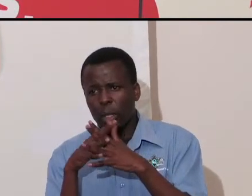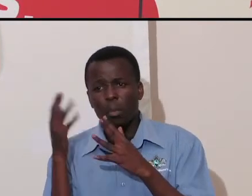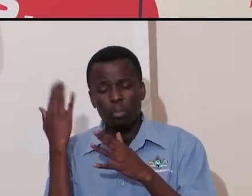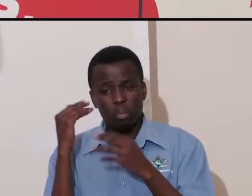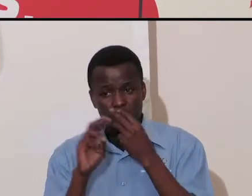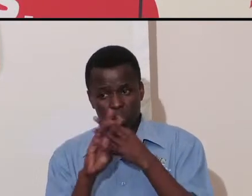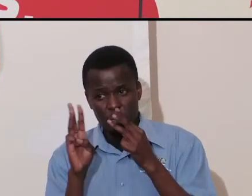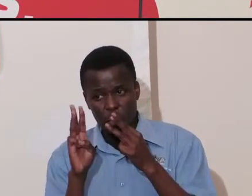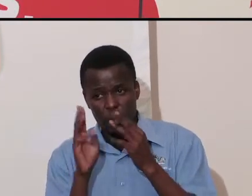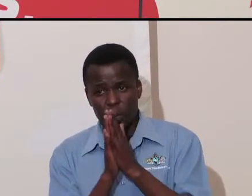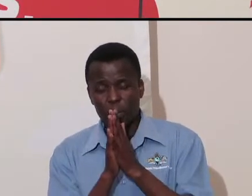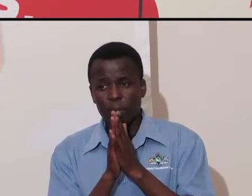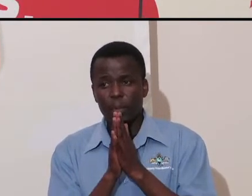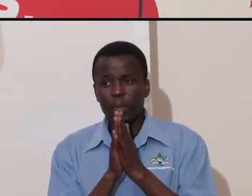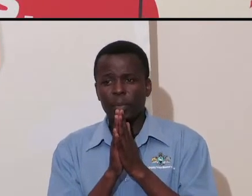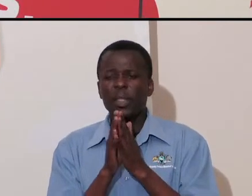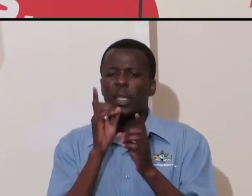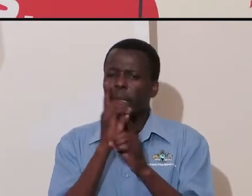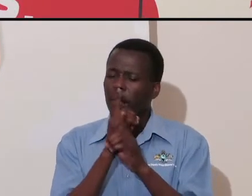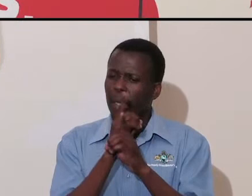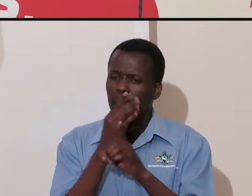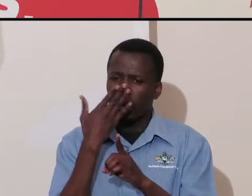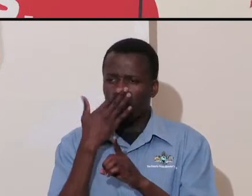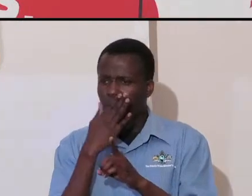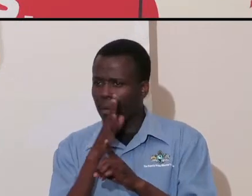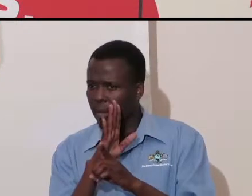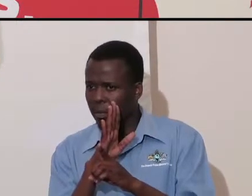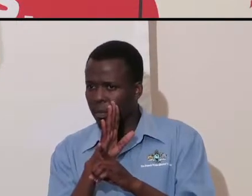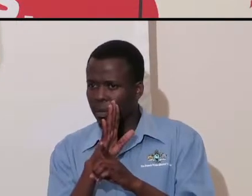discussions about these things.